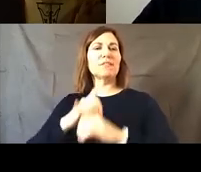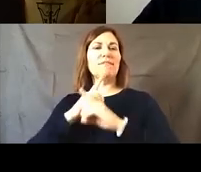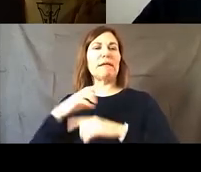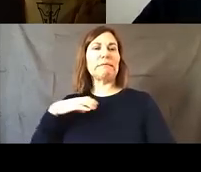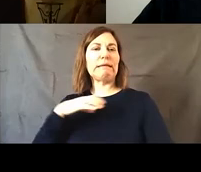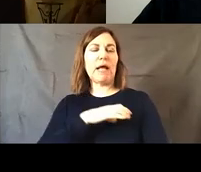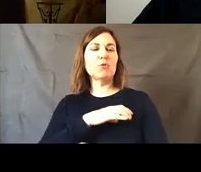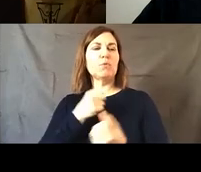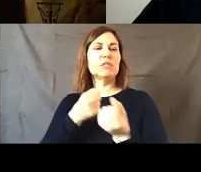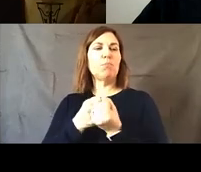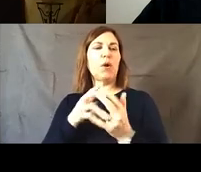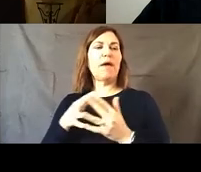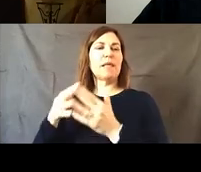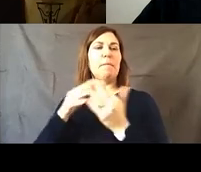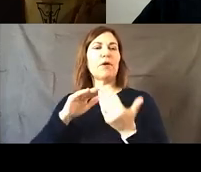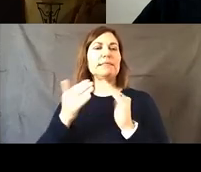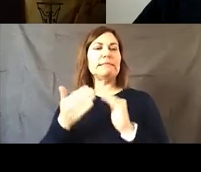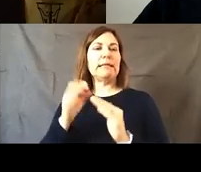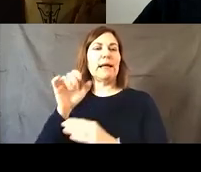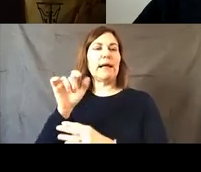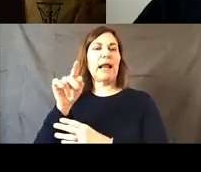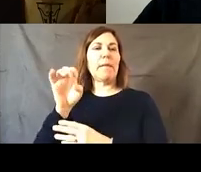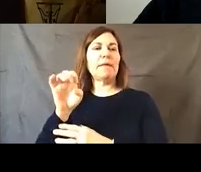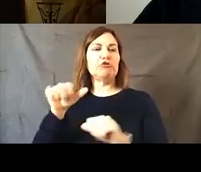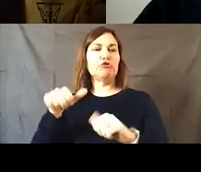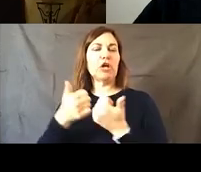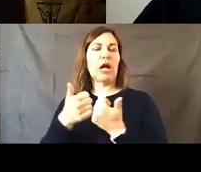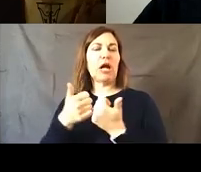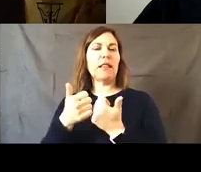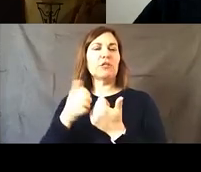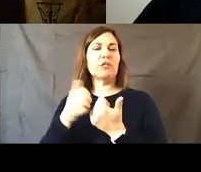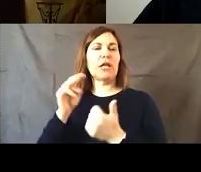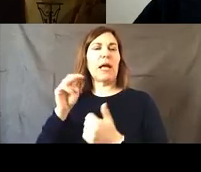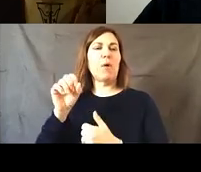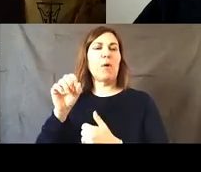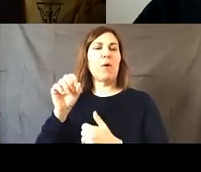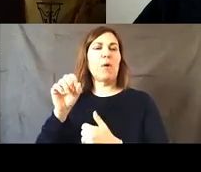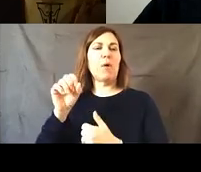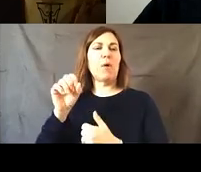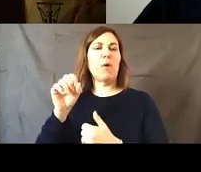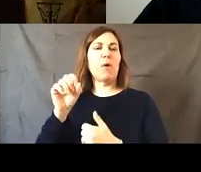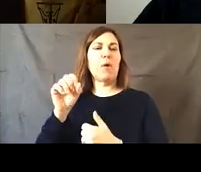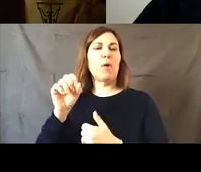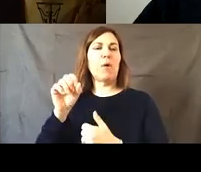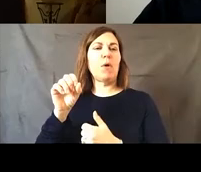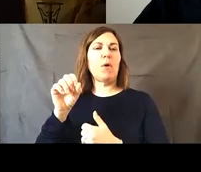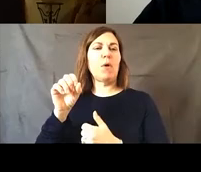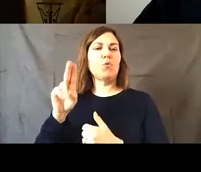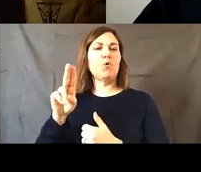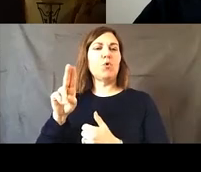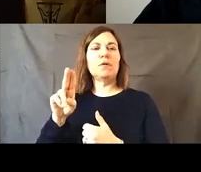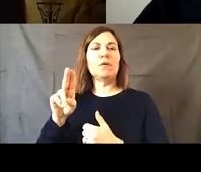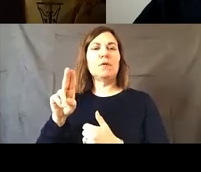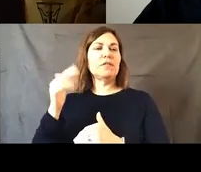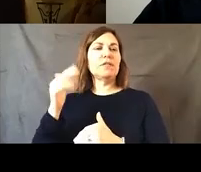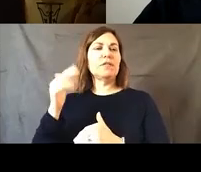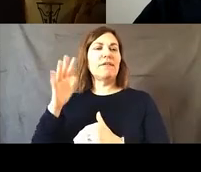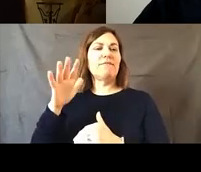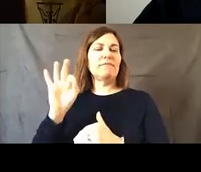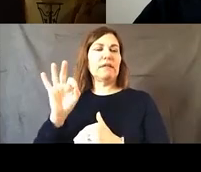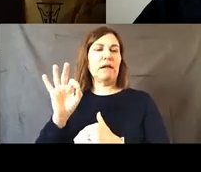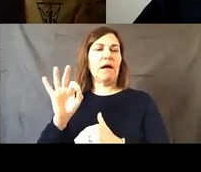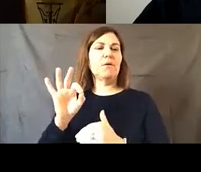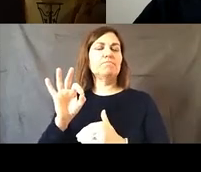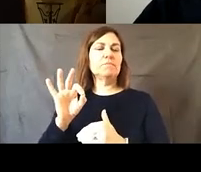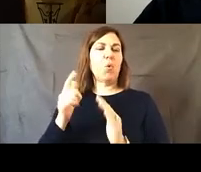Cities Climate Challenge. The MOU should be at no cost to the city. Bill Number 1359, ordinance